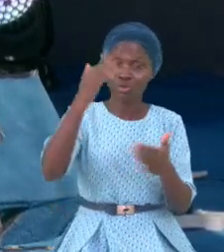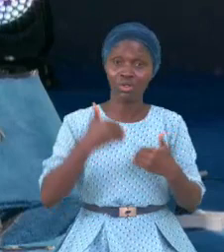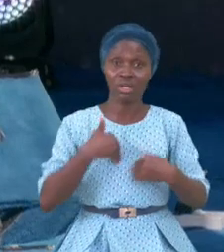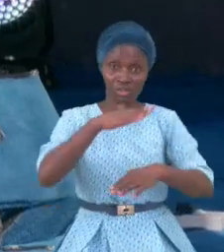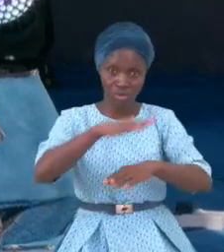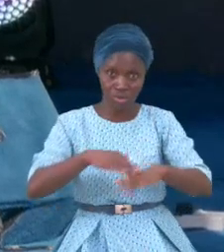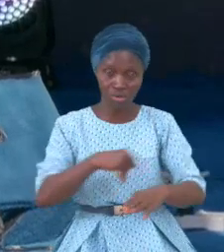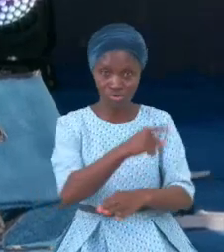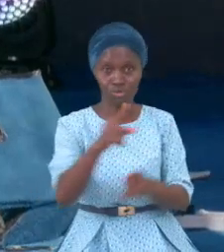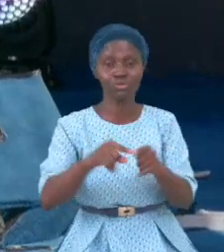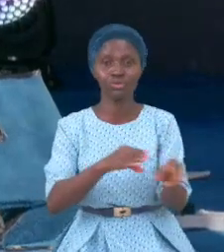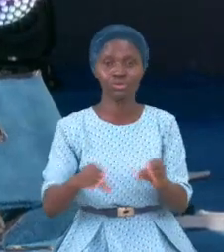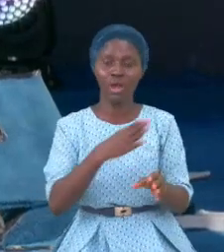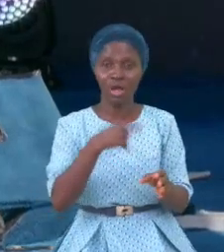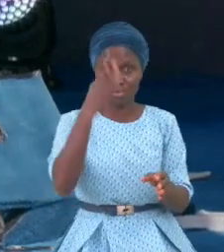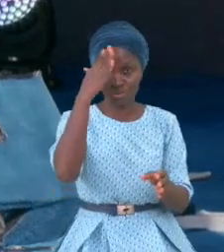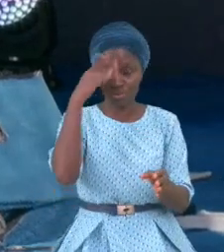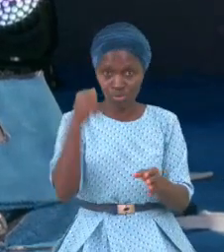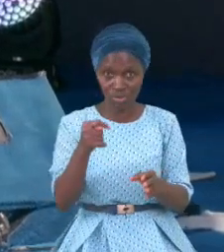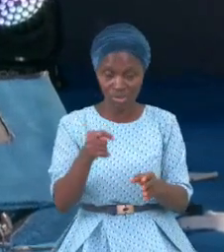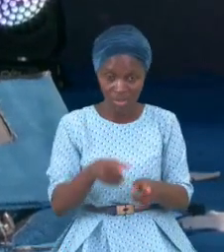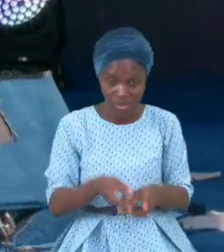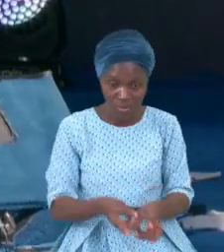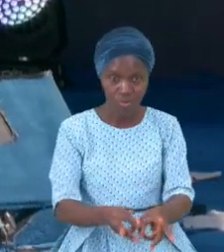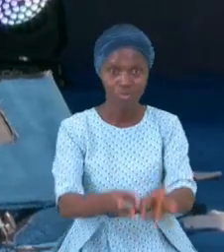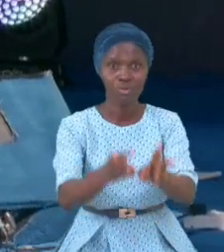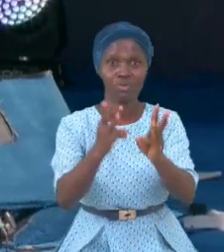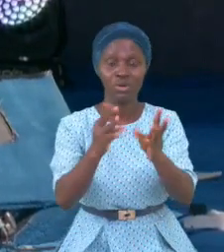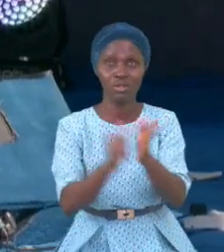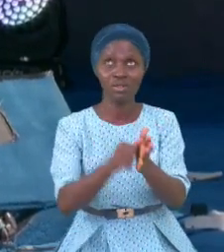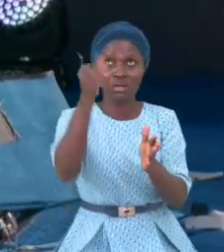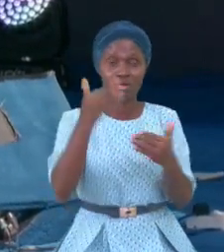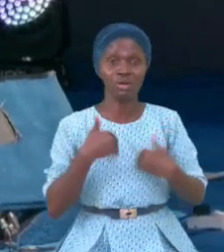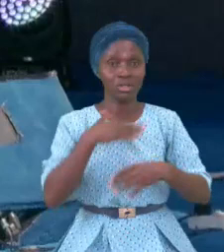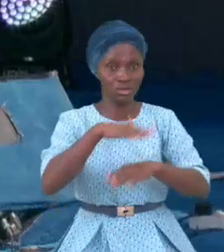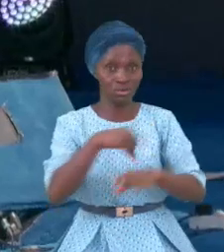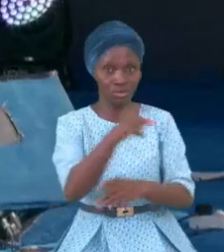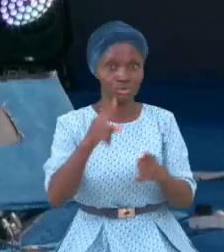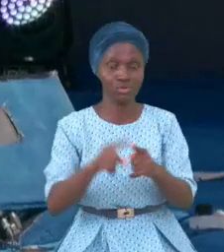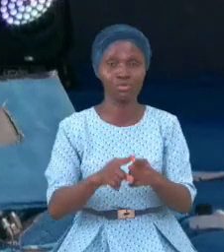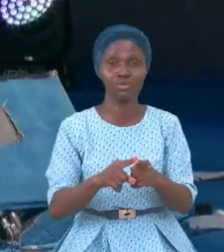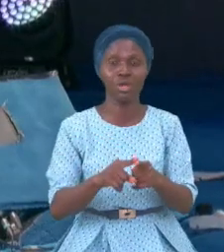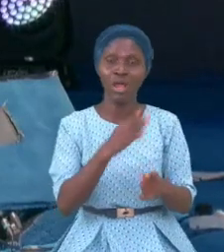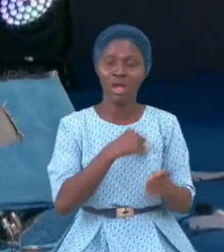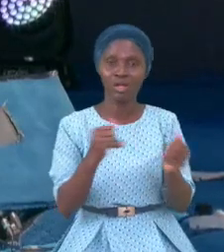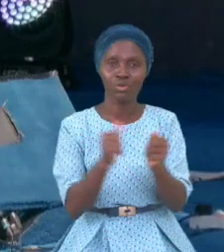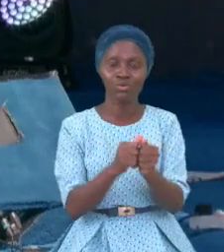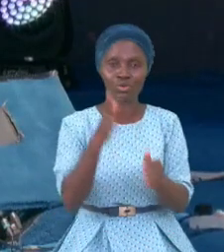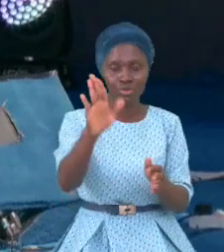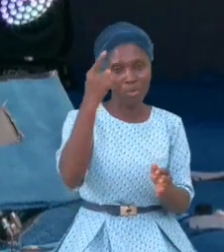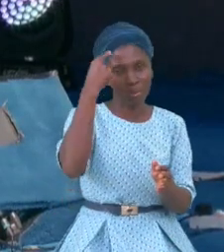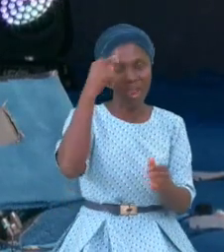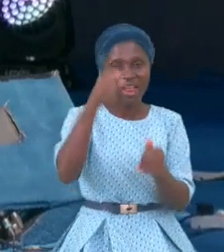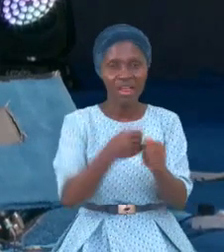your heart, with your mind, with your consecration, commitment, everything you have within you, say, that's the